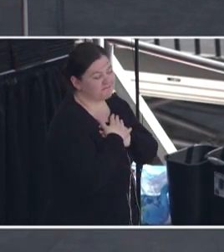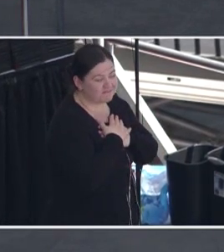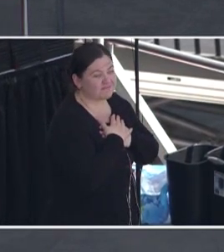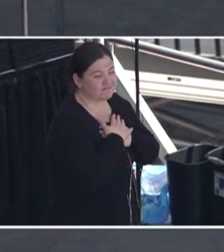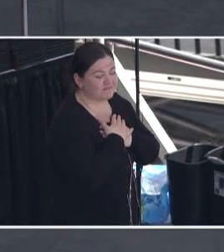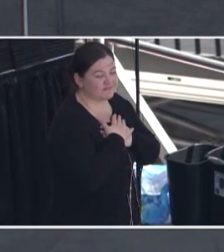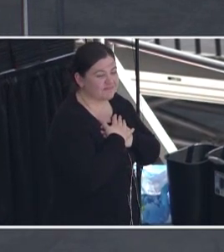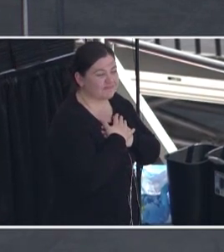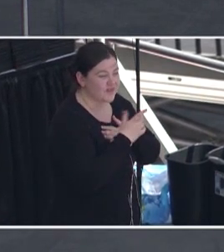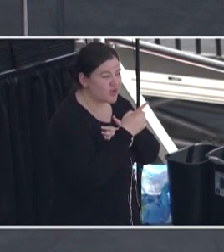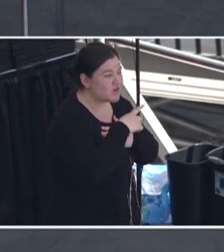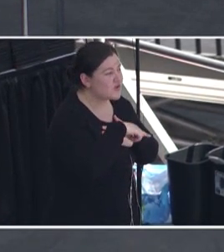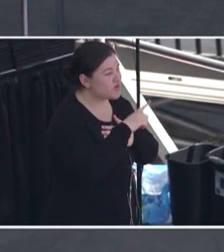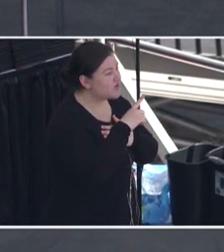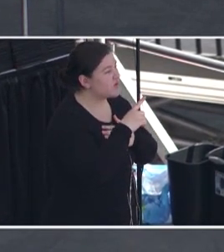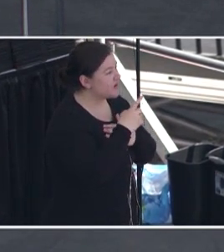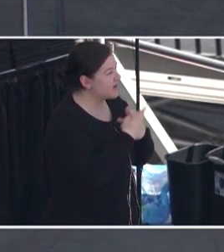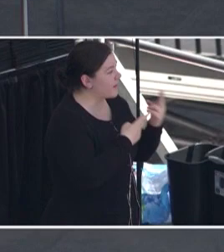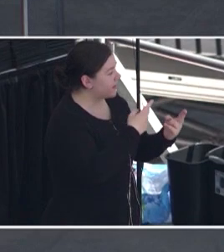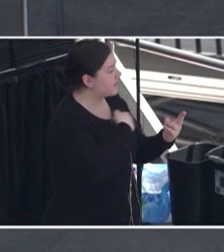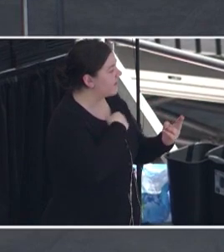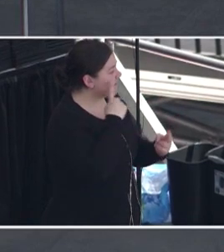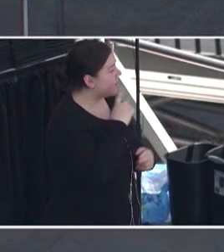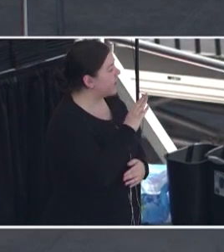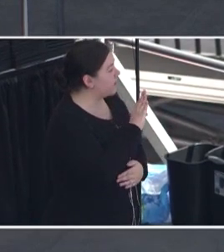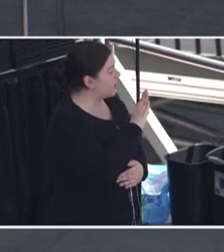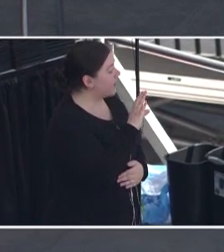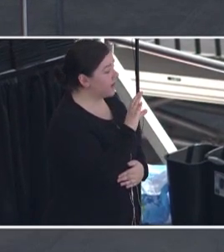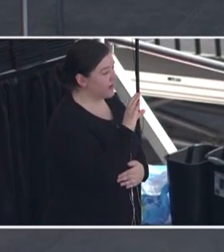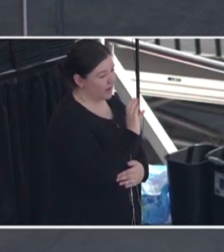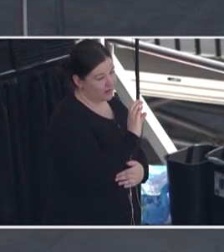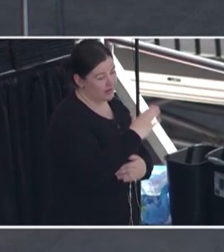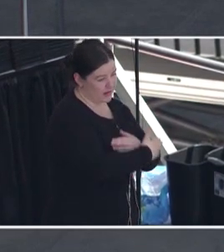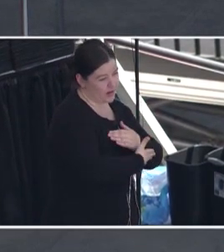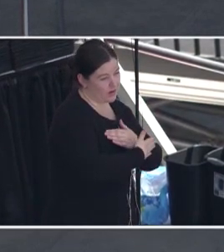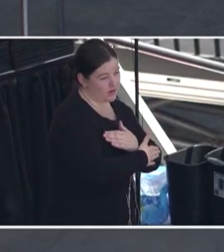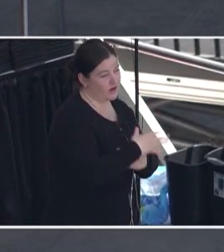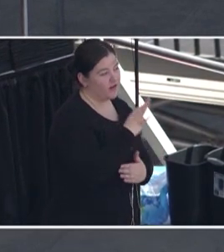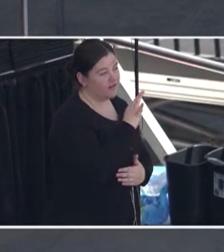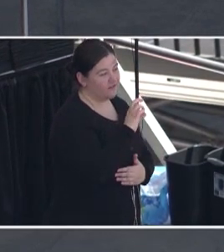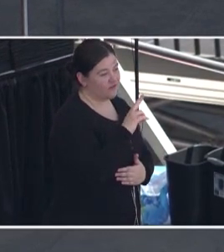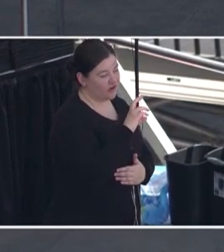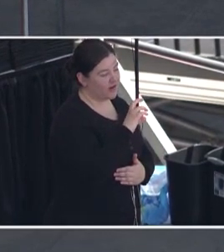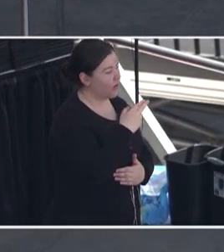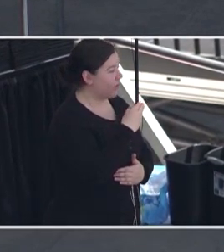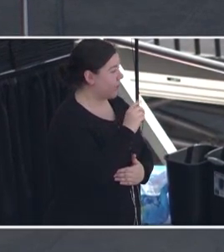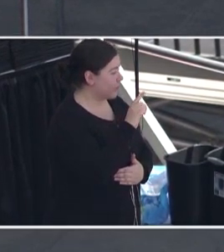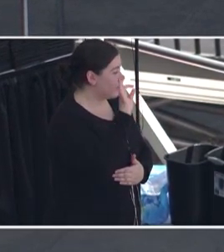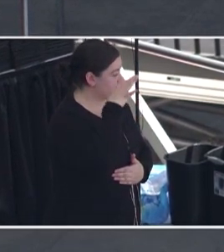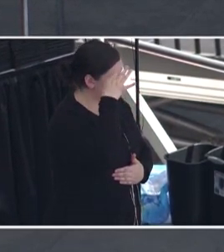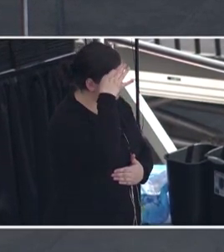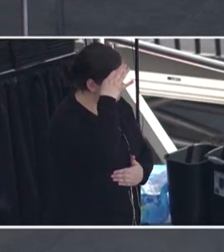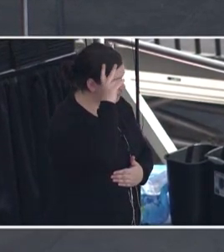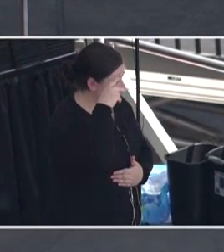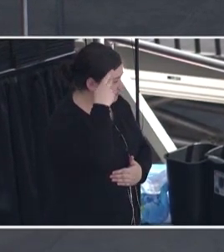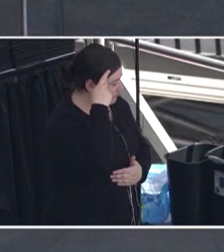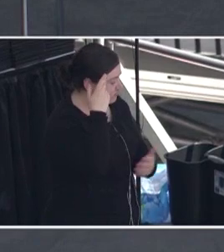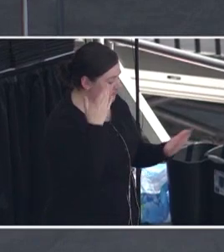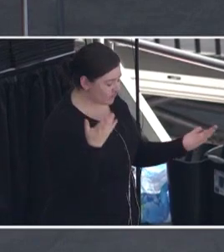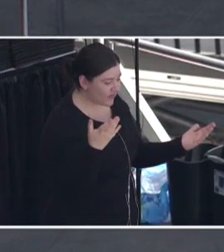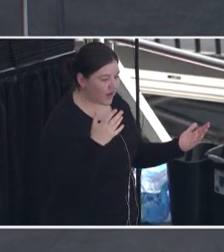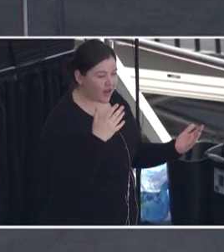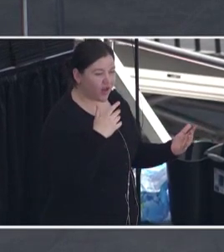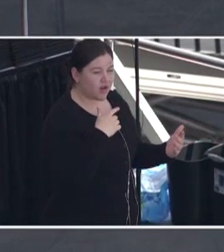opportunity to run for Bergen County Freeholder, an opportunity that marries my passion for